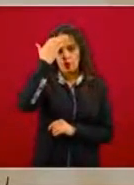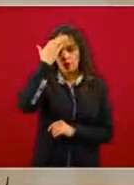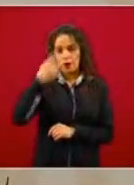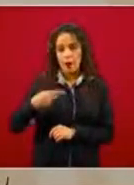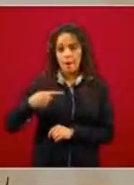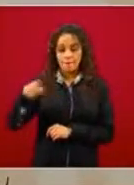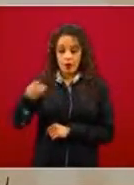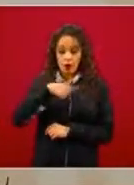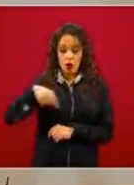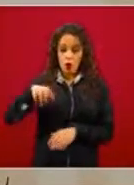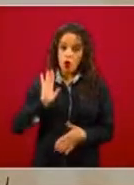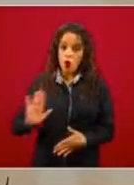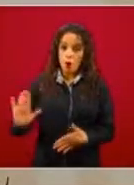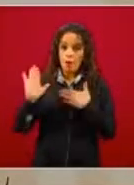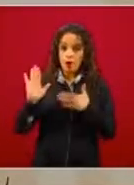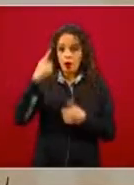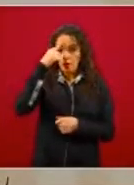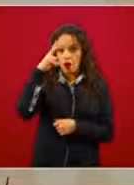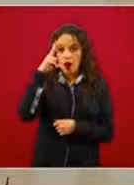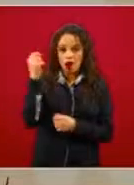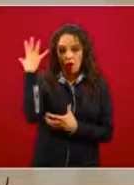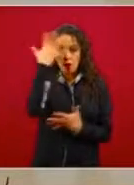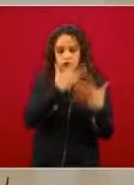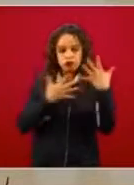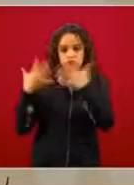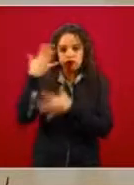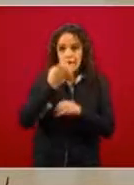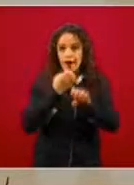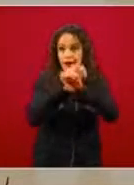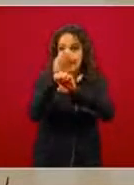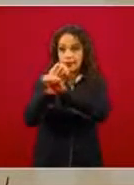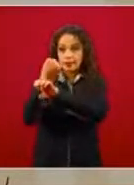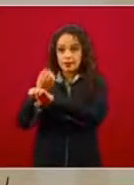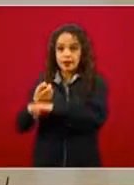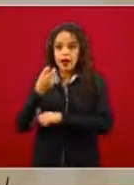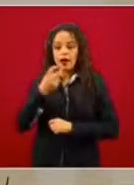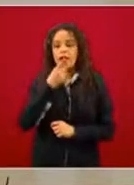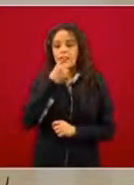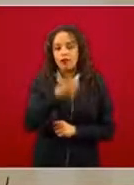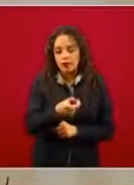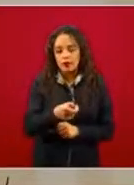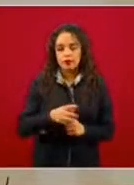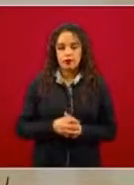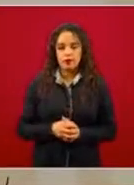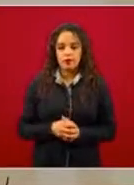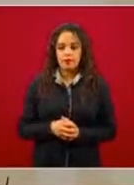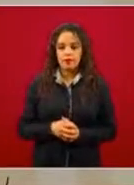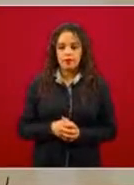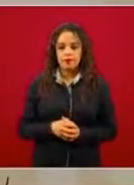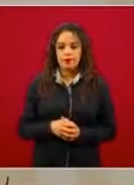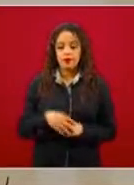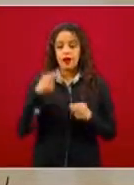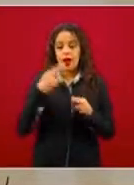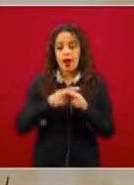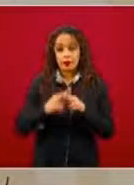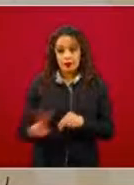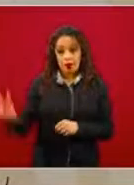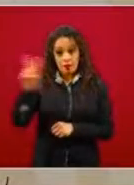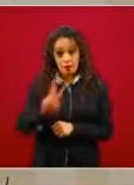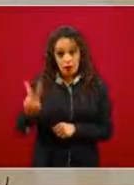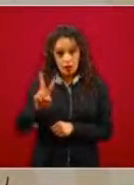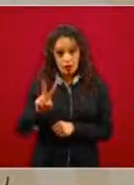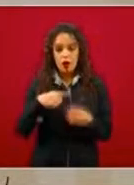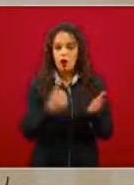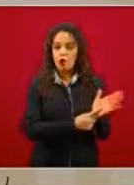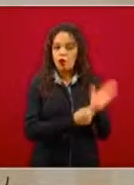Friday. Our commitment to not introduce any type of confusion in the different um, on